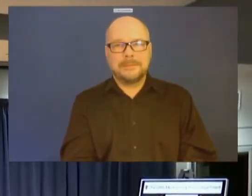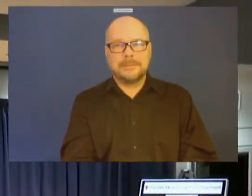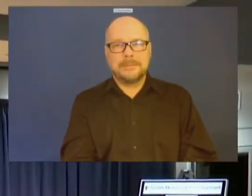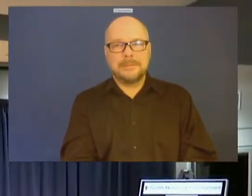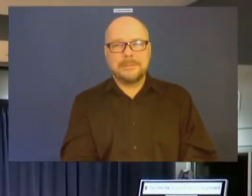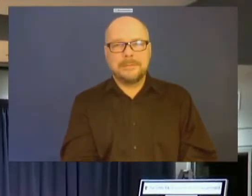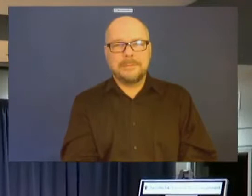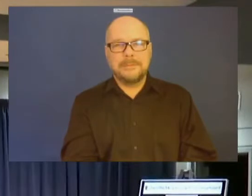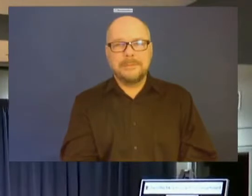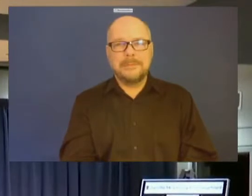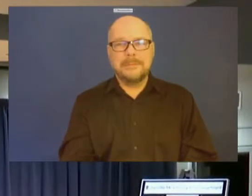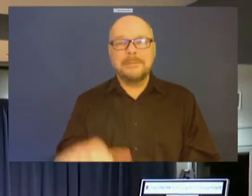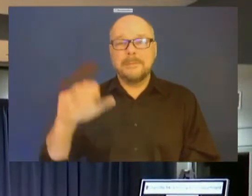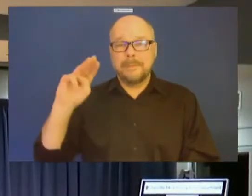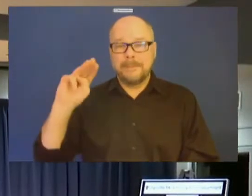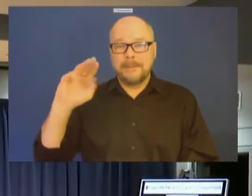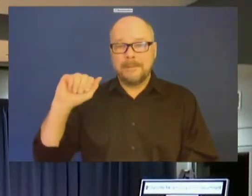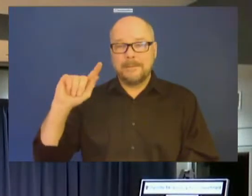Matthew Flanagan.